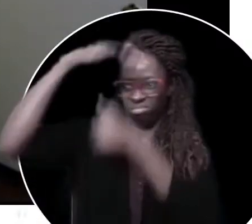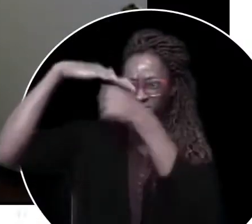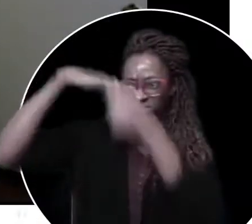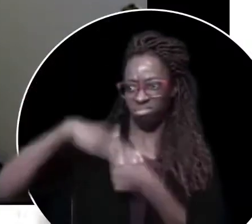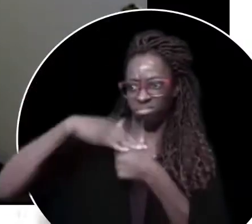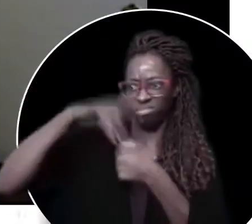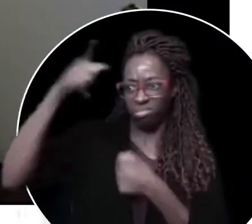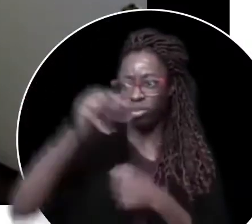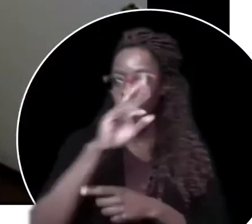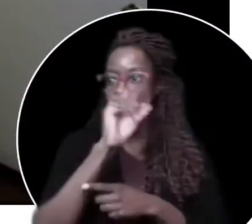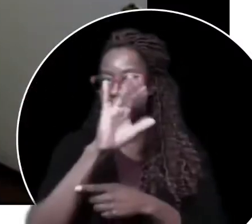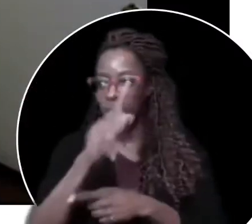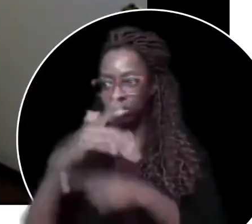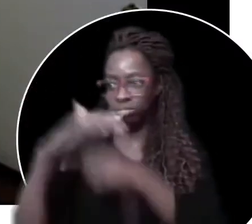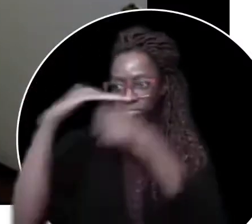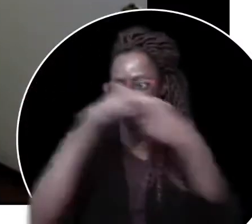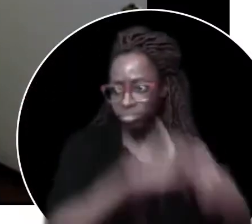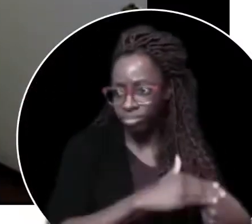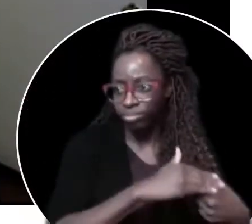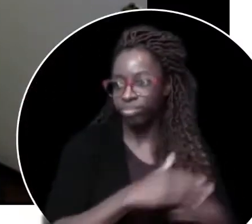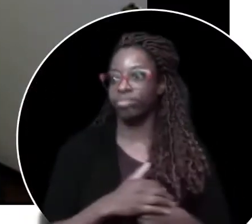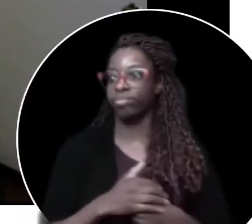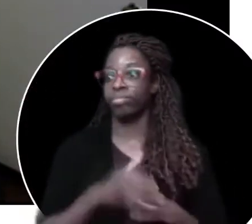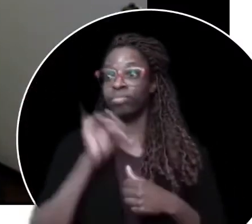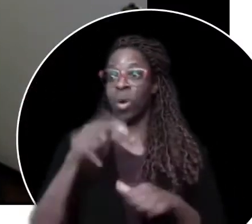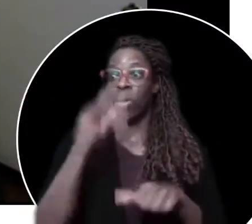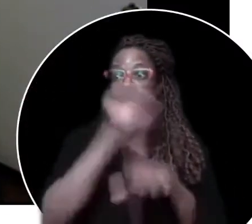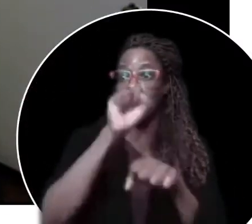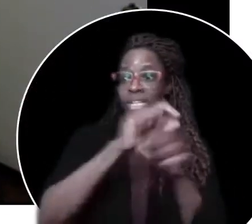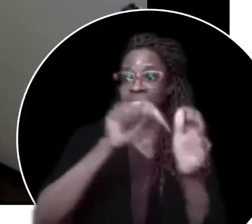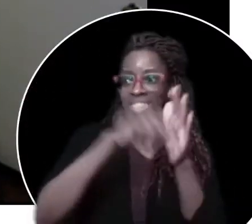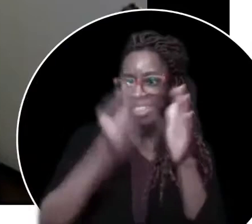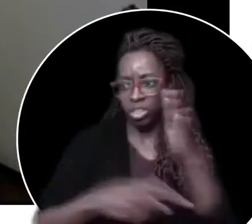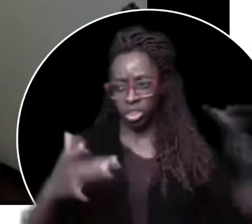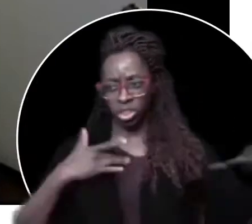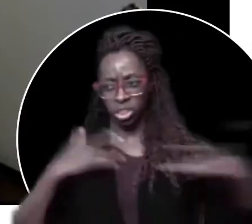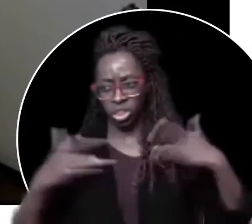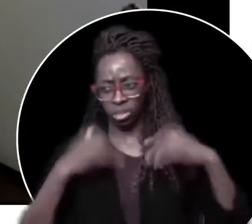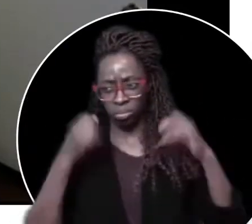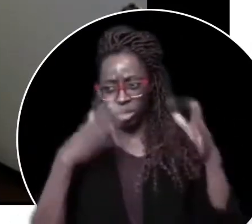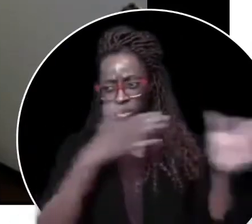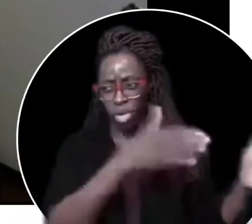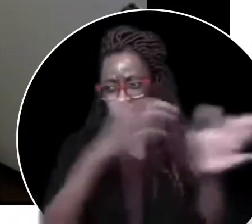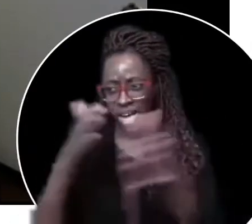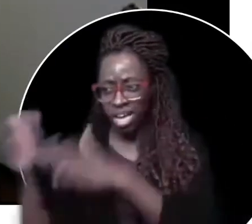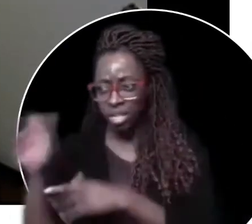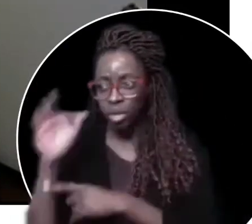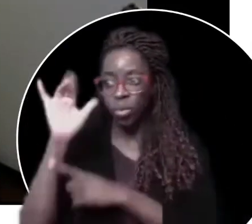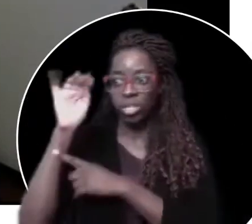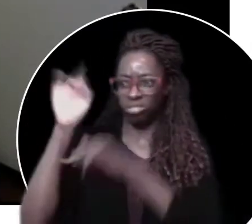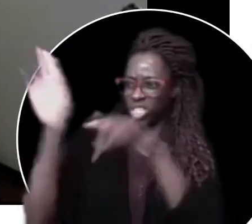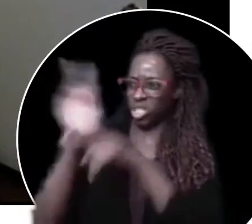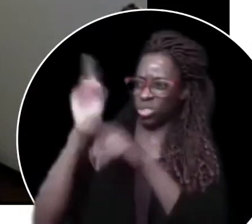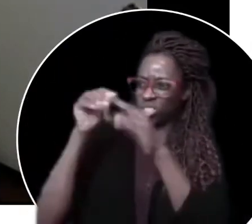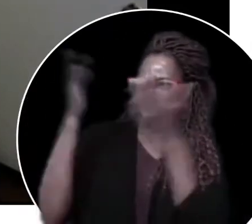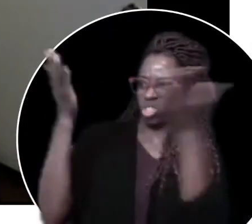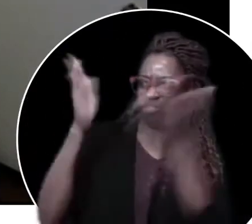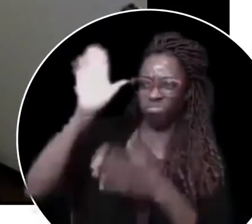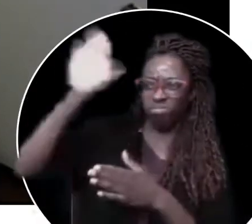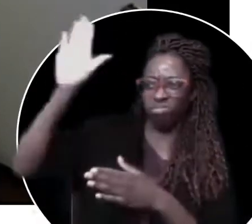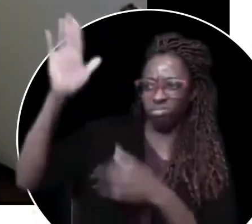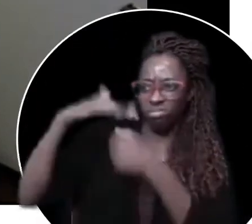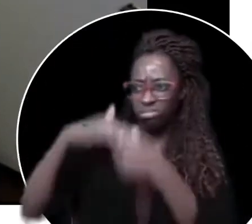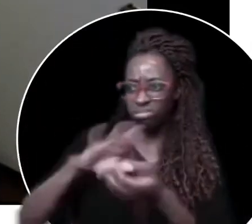in the service of eradicating sexism, so that claims about feminism serve as a proxy